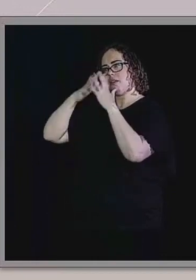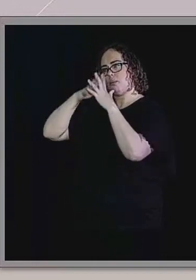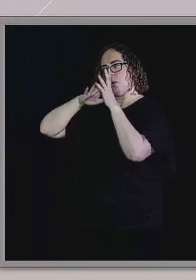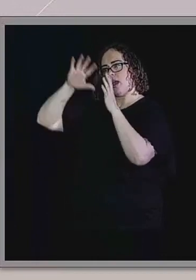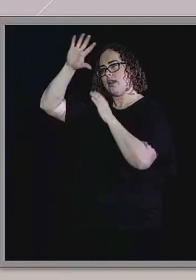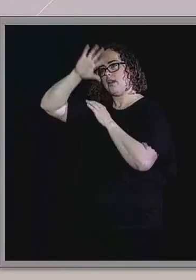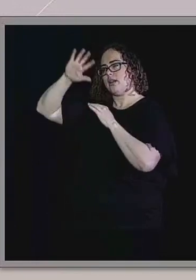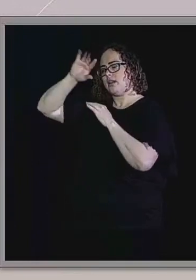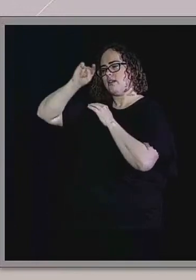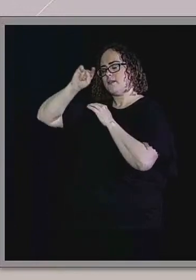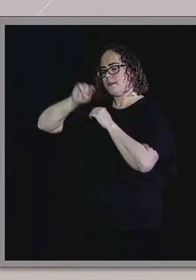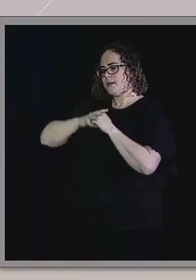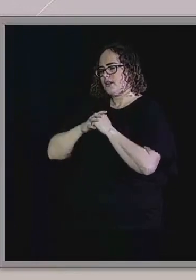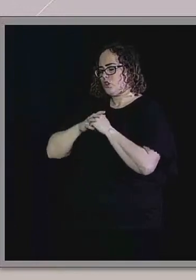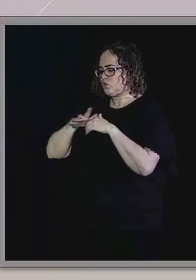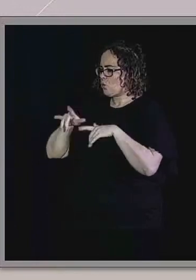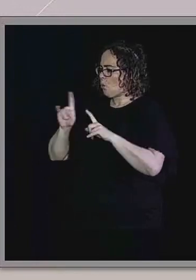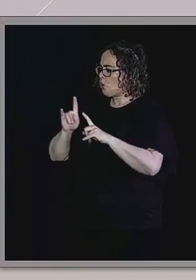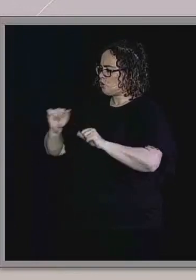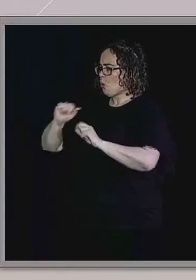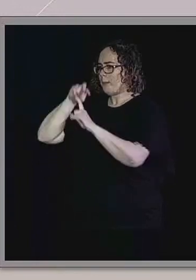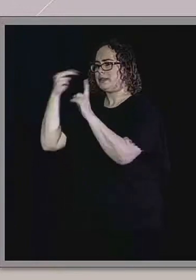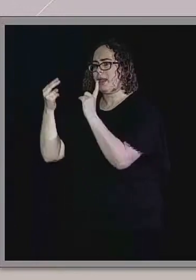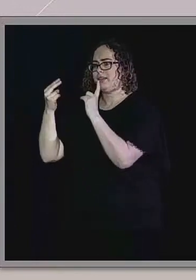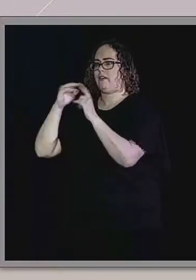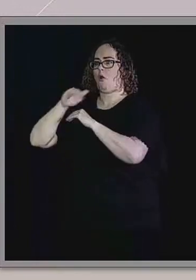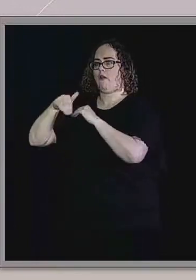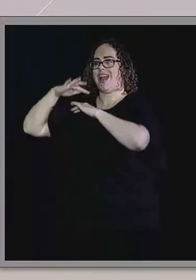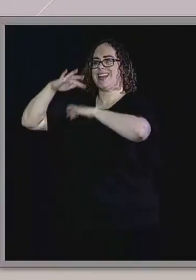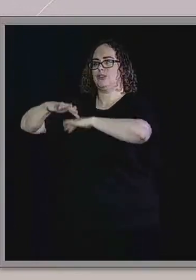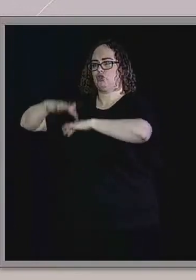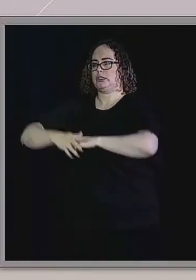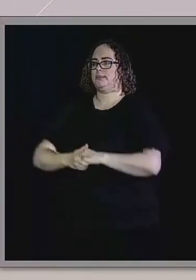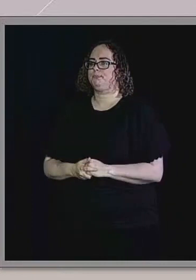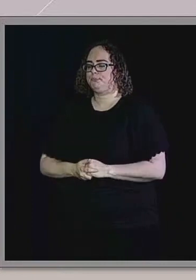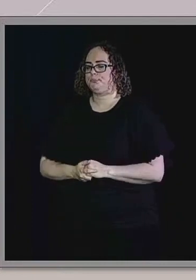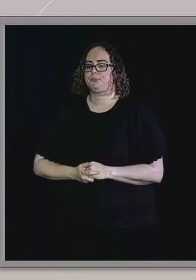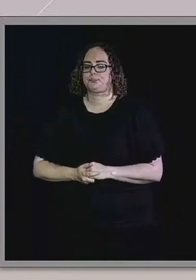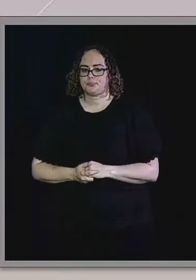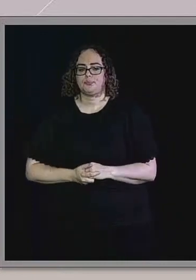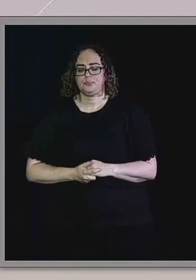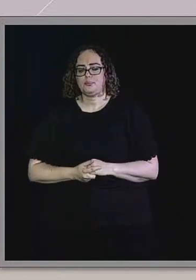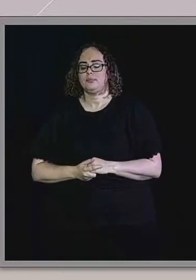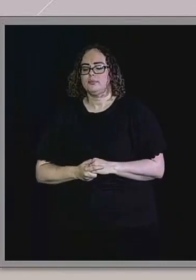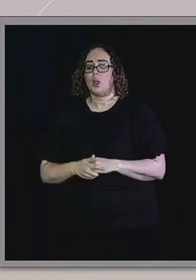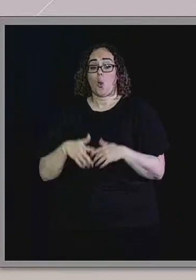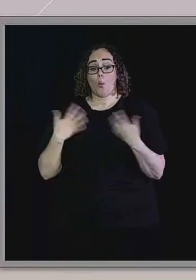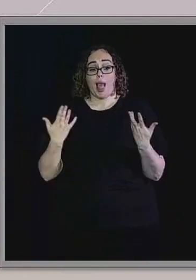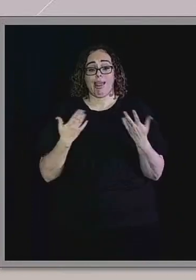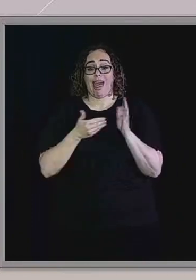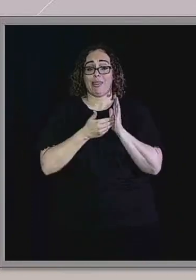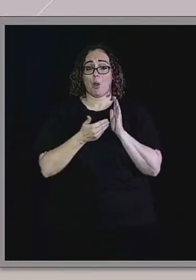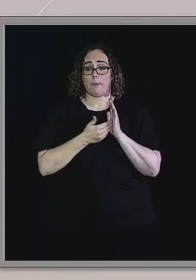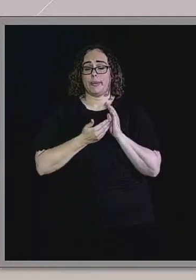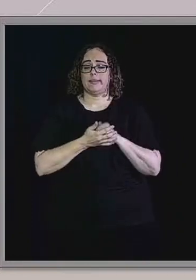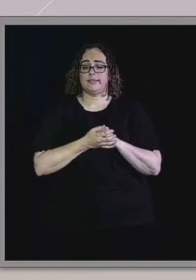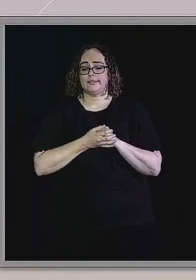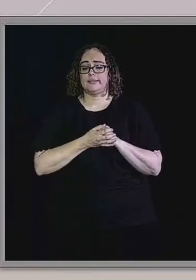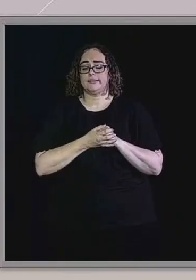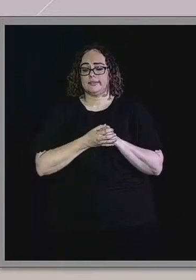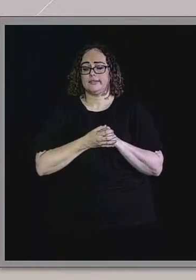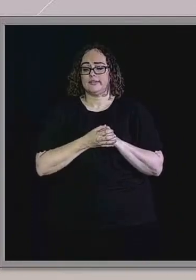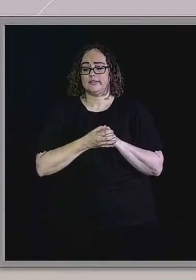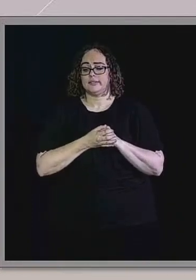Paul? Where does Yindjibarndi country stand for you now? Well, at the moment, it's pretty sad that there's